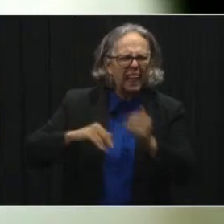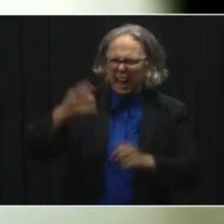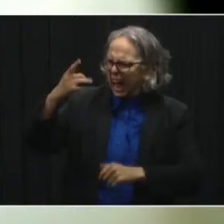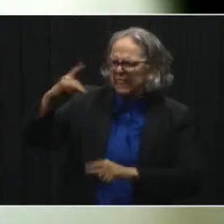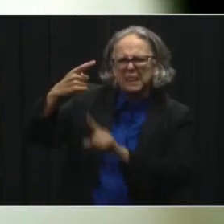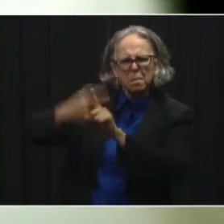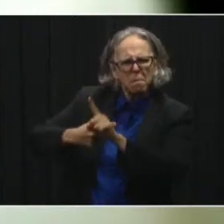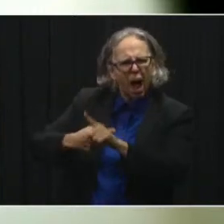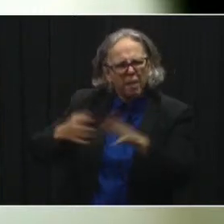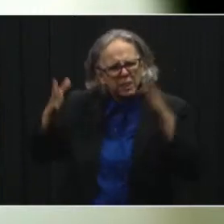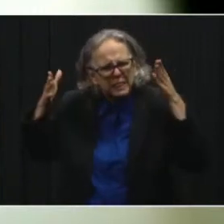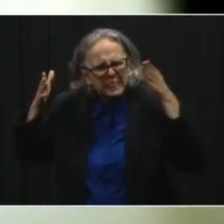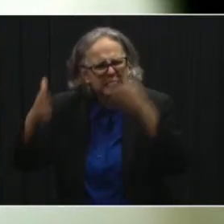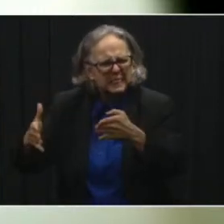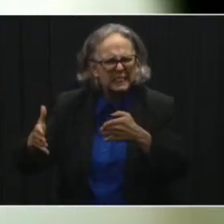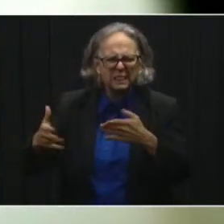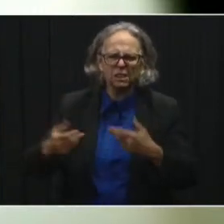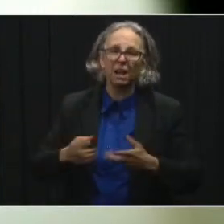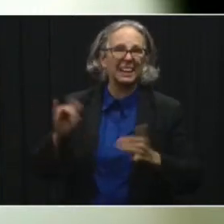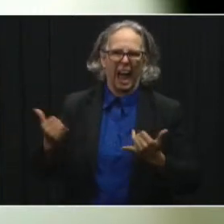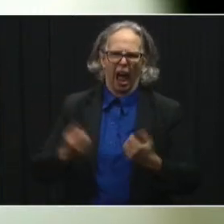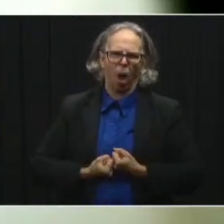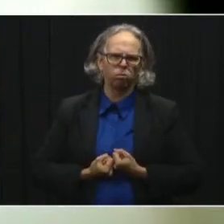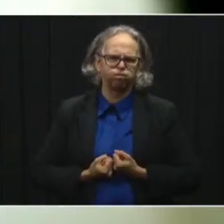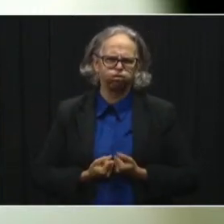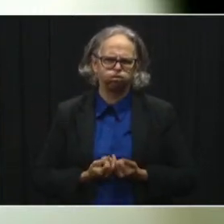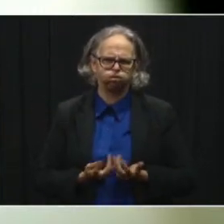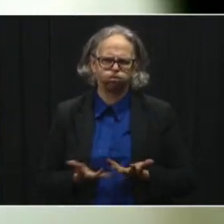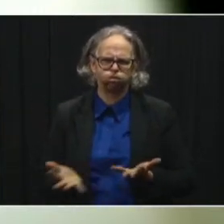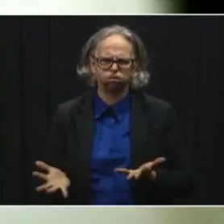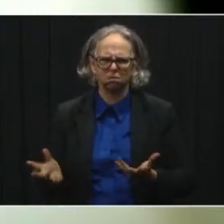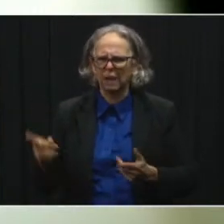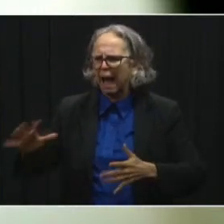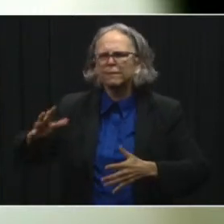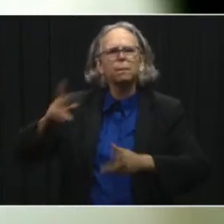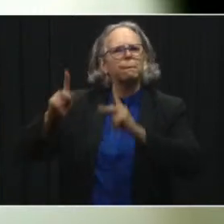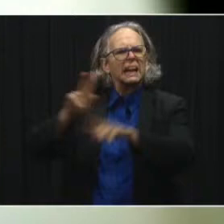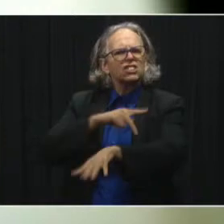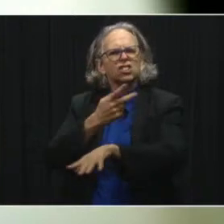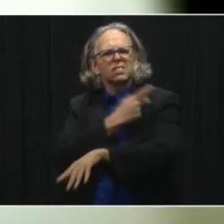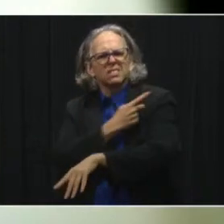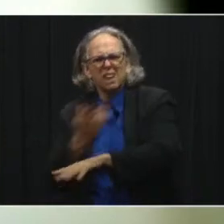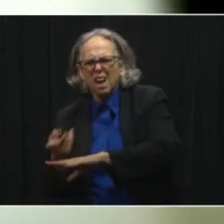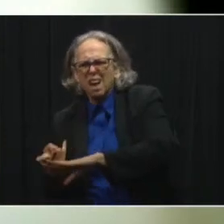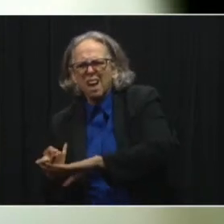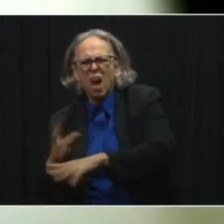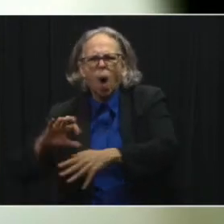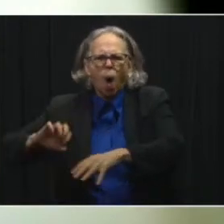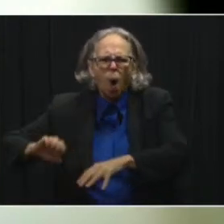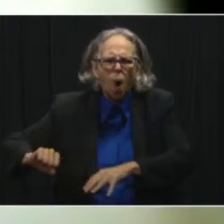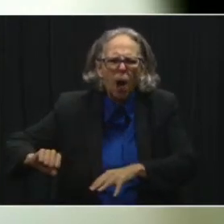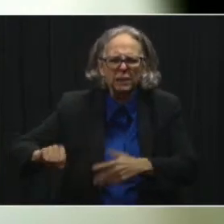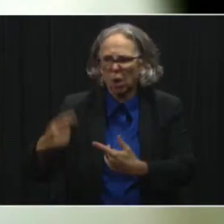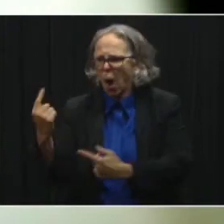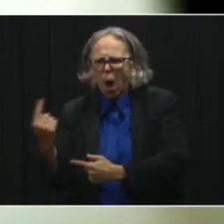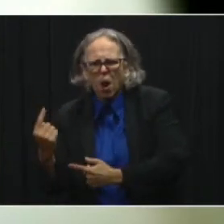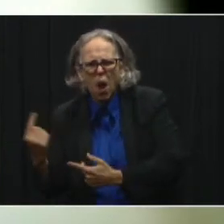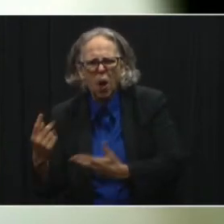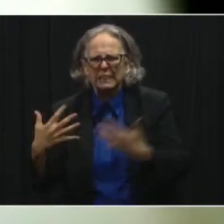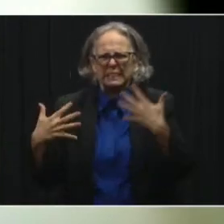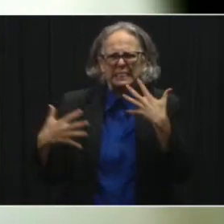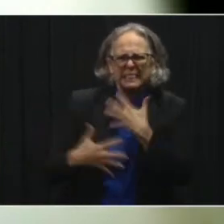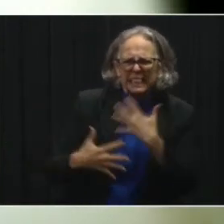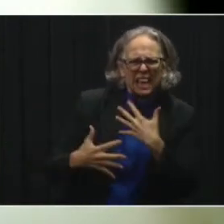ones be in communication as best that they can, holding the hands of those patients when they're alone, they're scared, they're